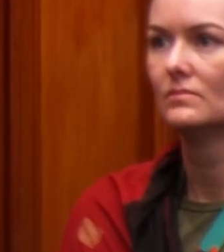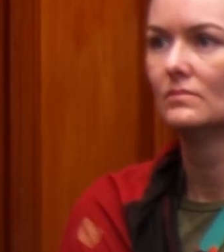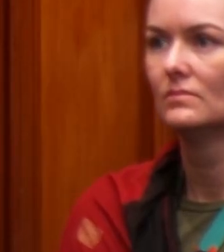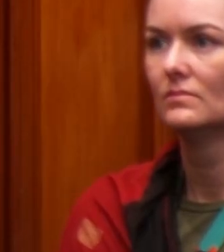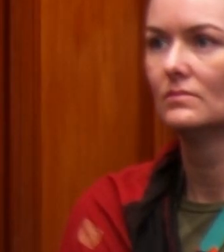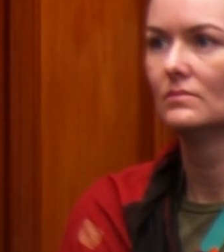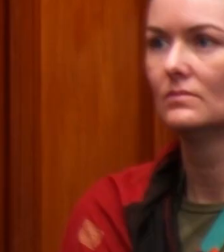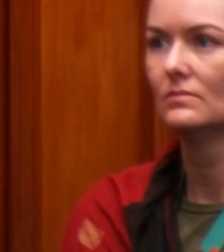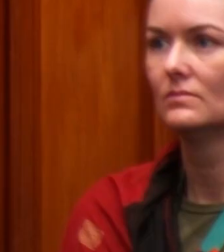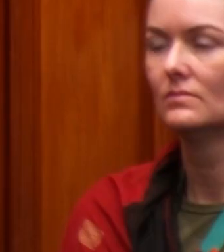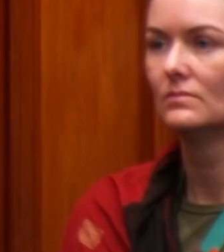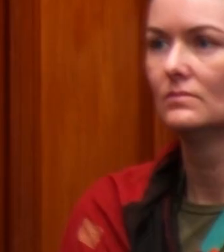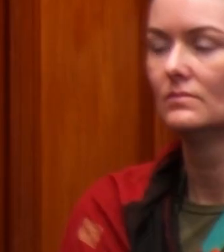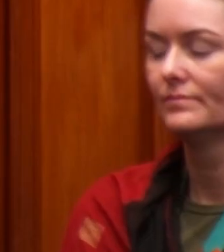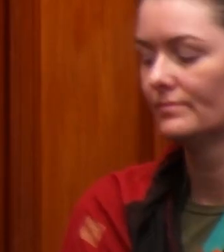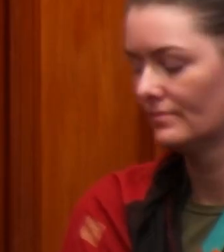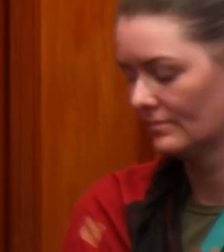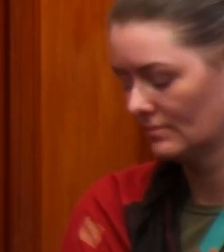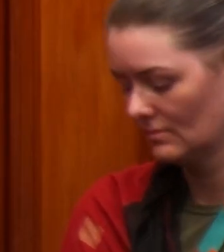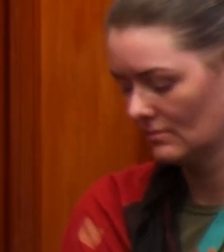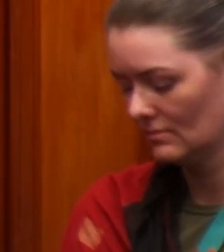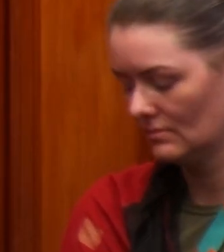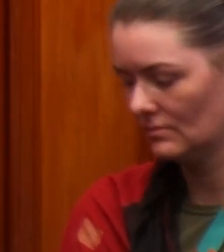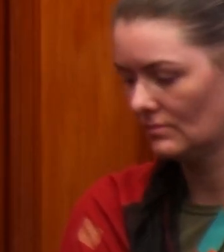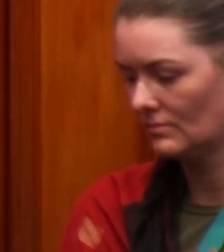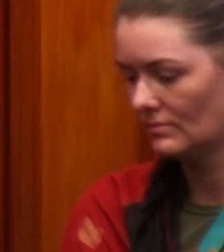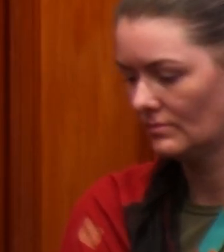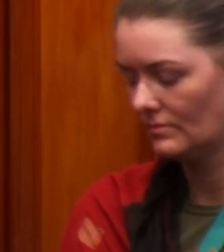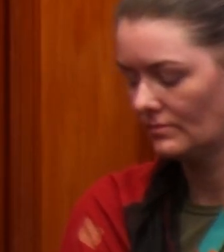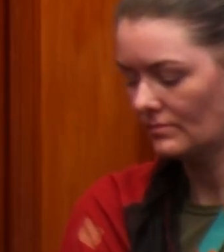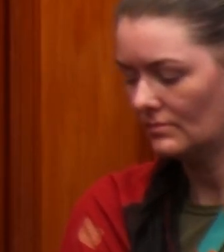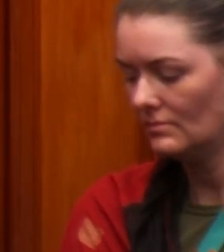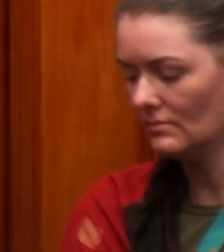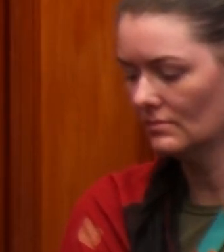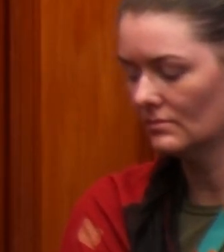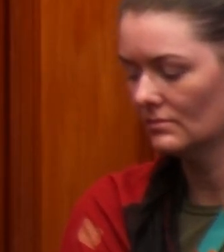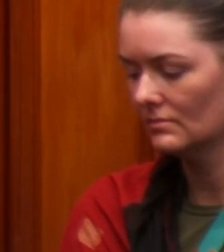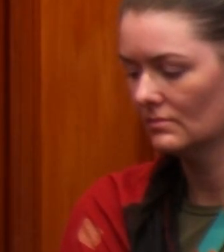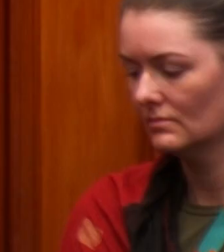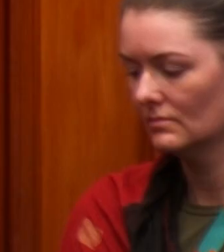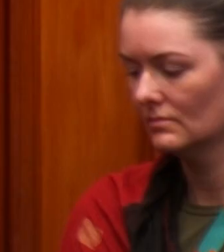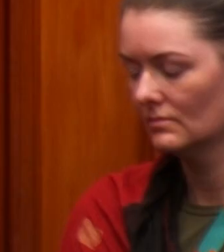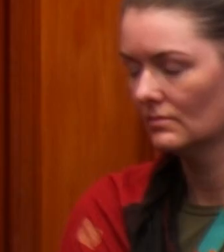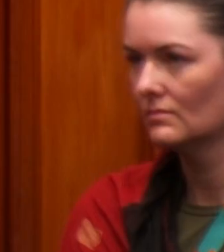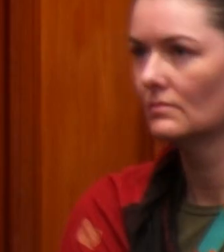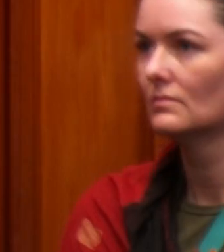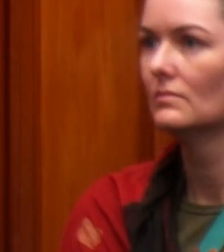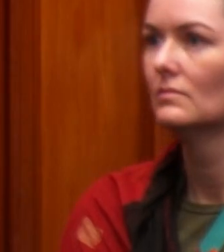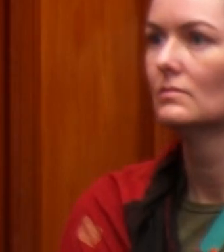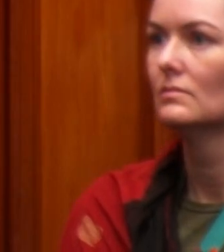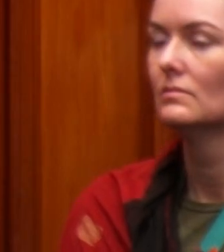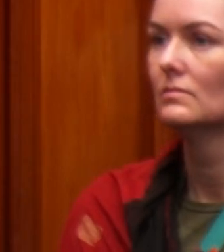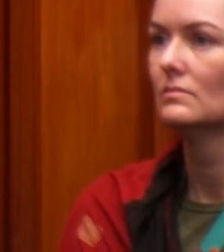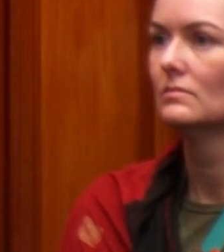and Member of Parliament, ladies and gentlemen watching live from the television, I rise to contribute the National